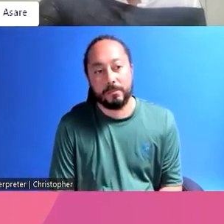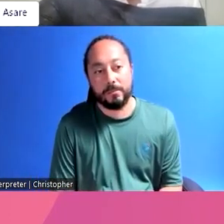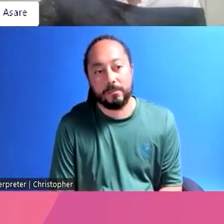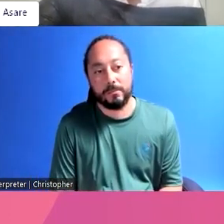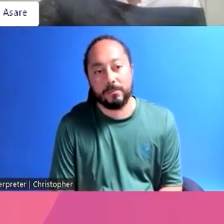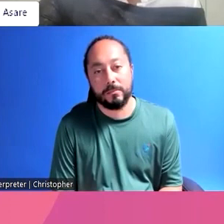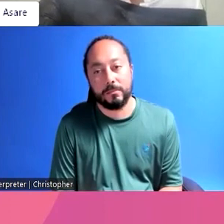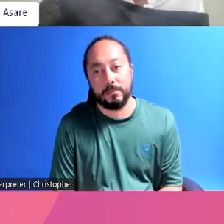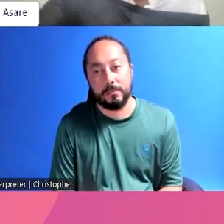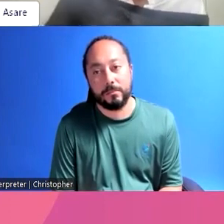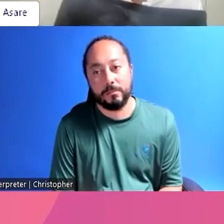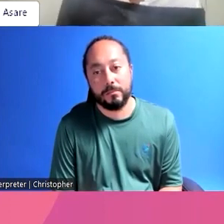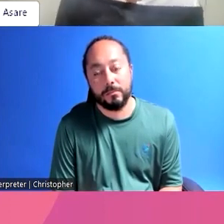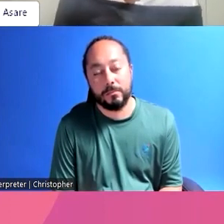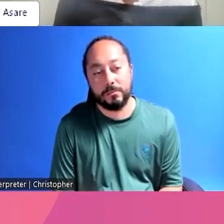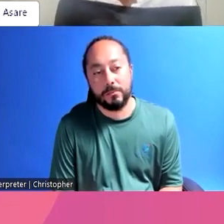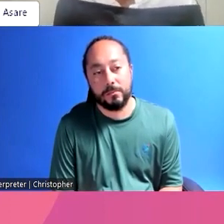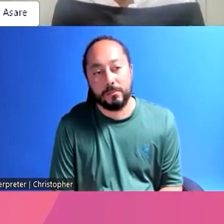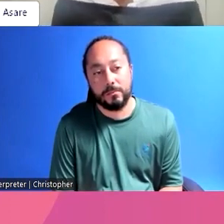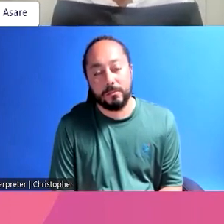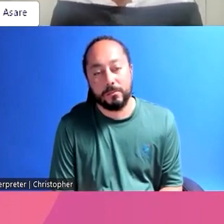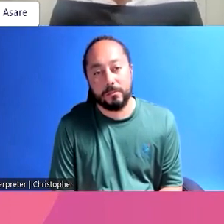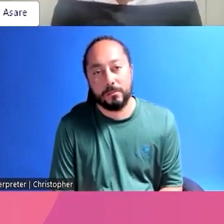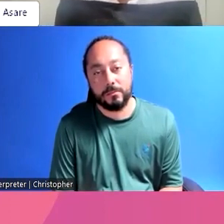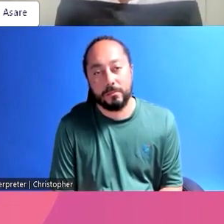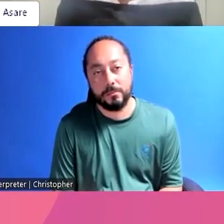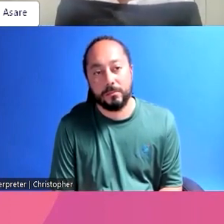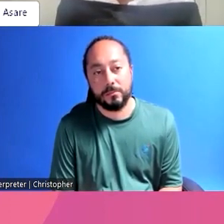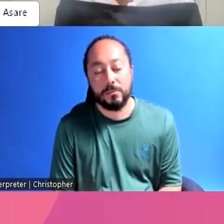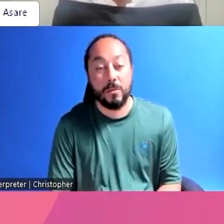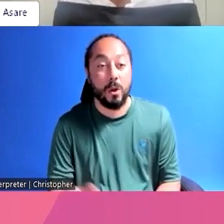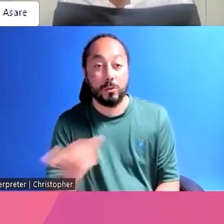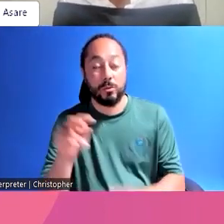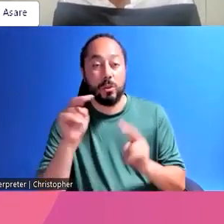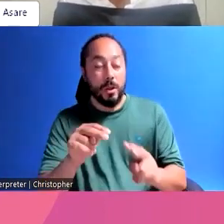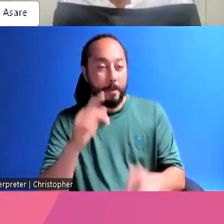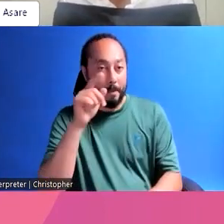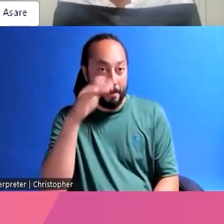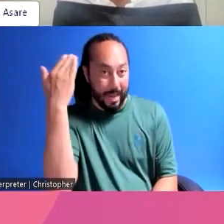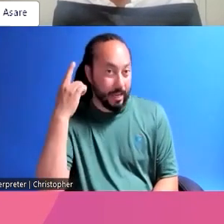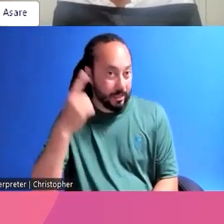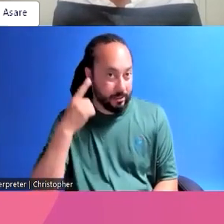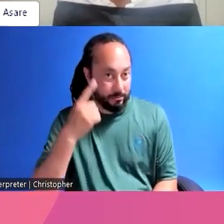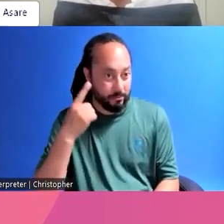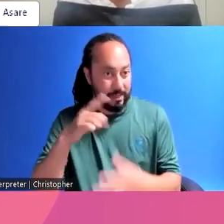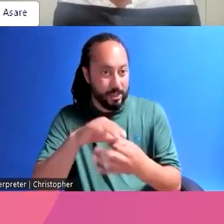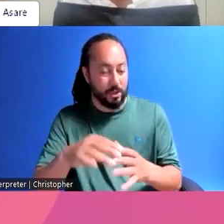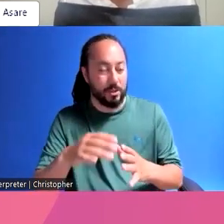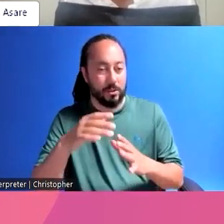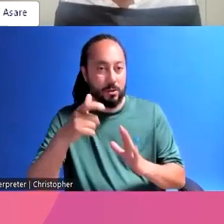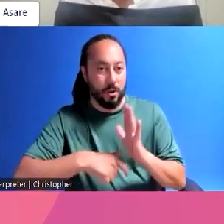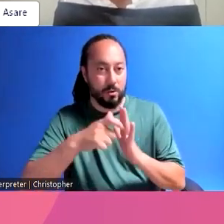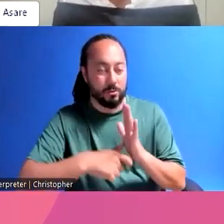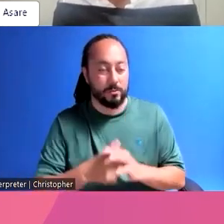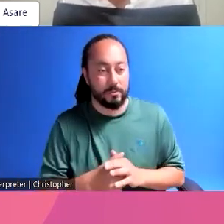And then also looked at Black considerations in these 44 articles. And so this was after